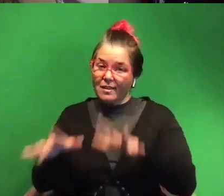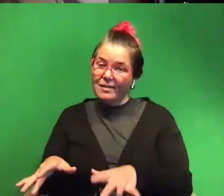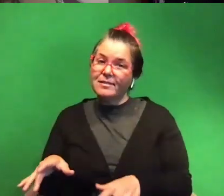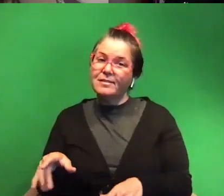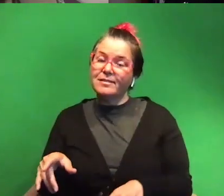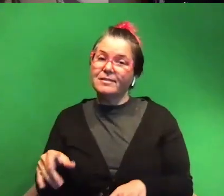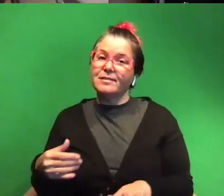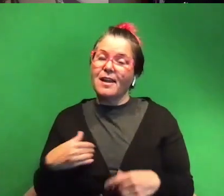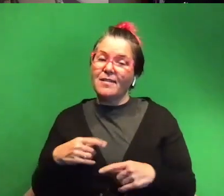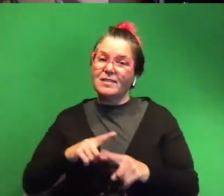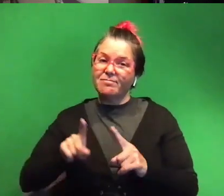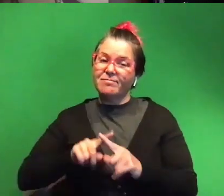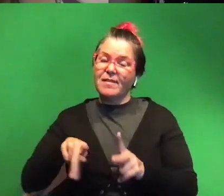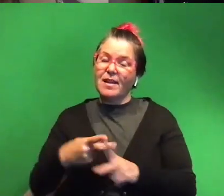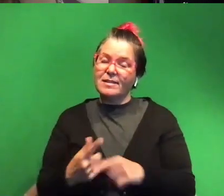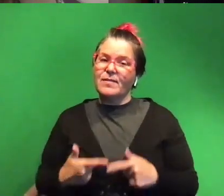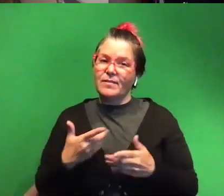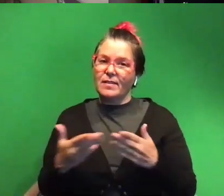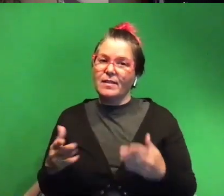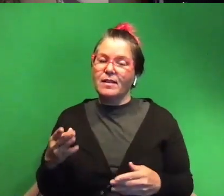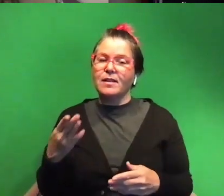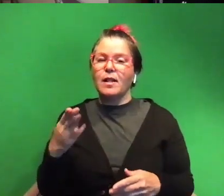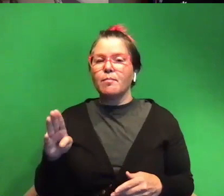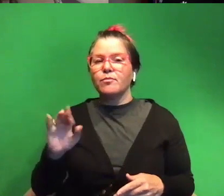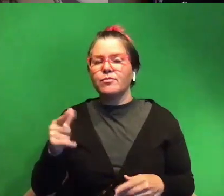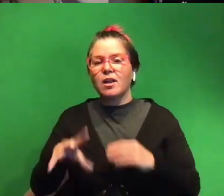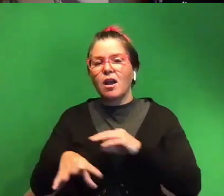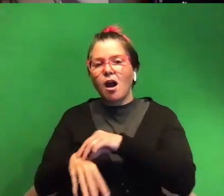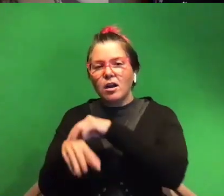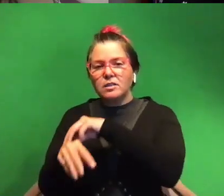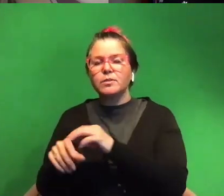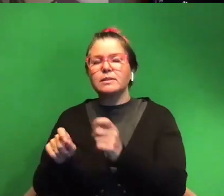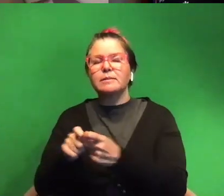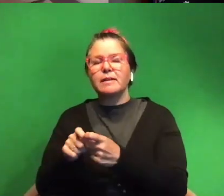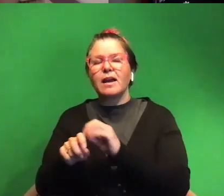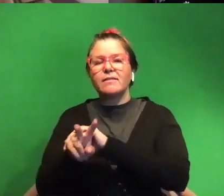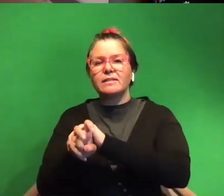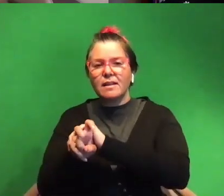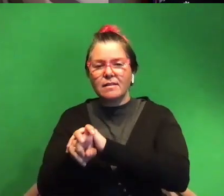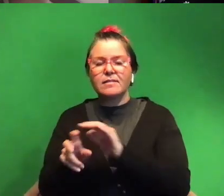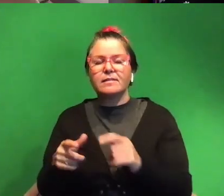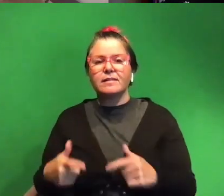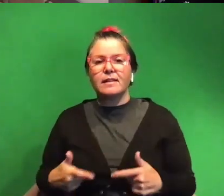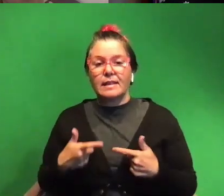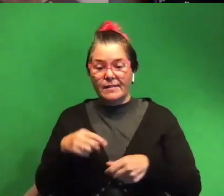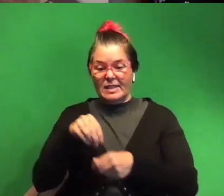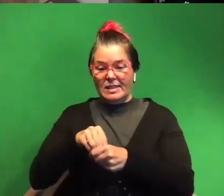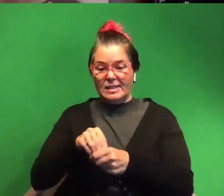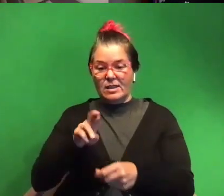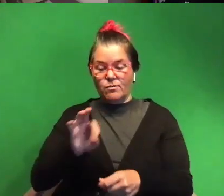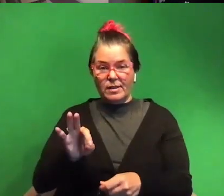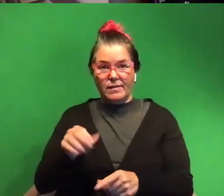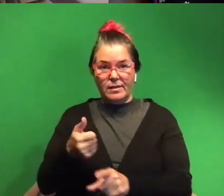there are different types of organisms like a blue ring octopus or certain types of snails that live in the reef structure